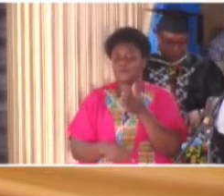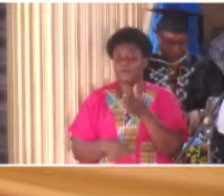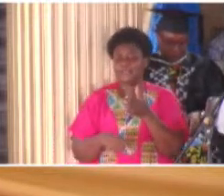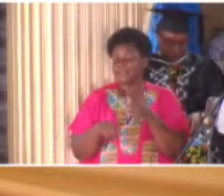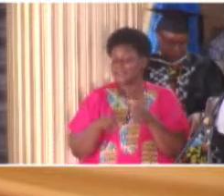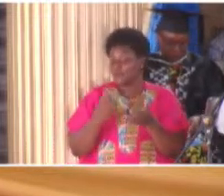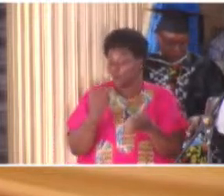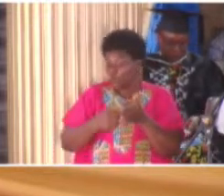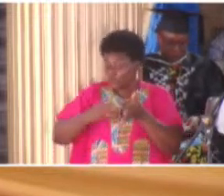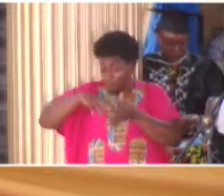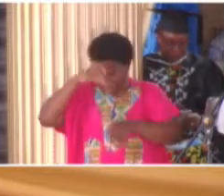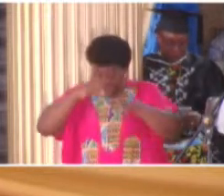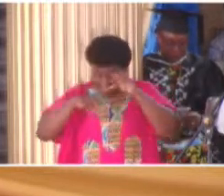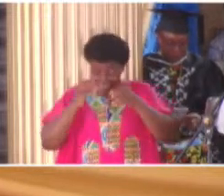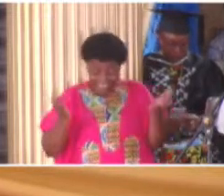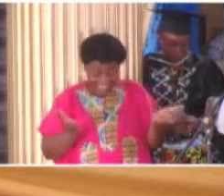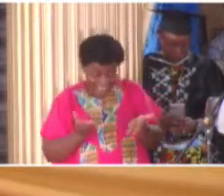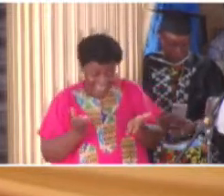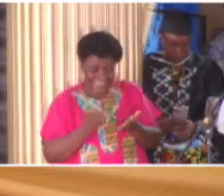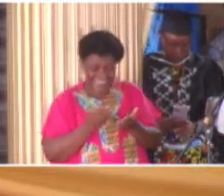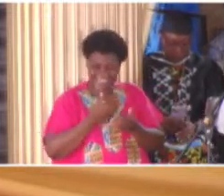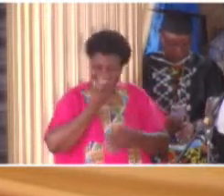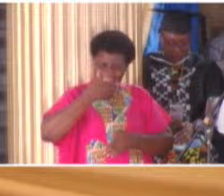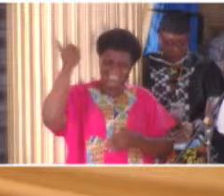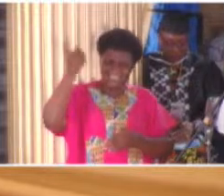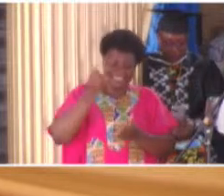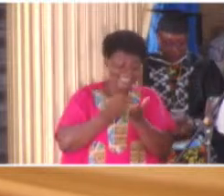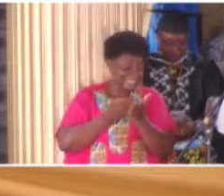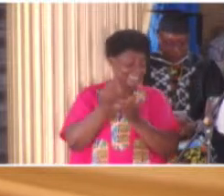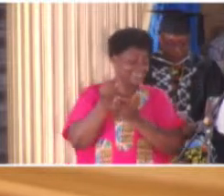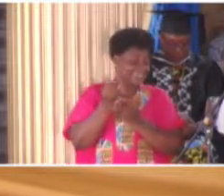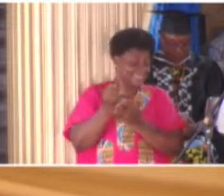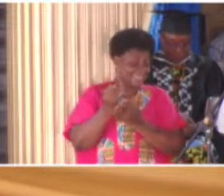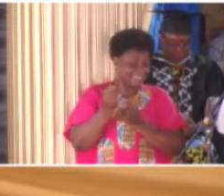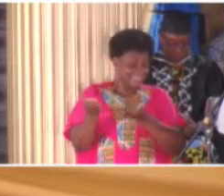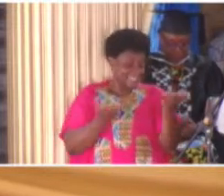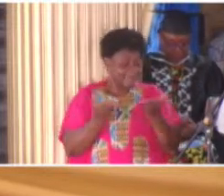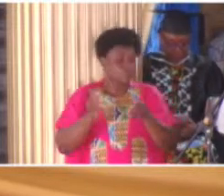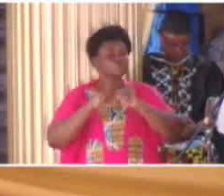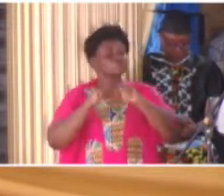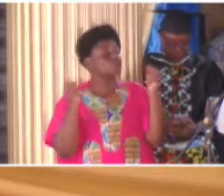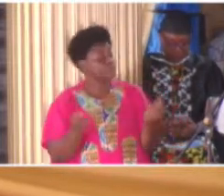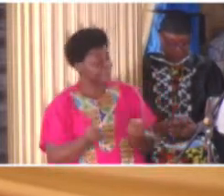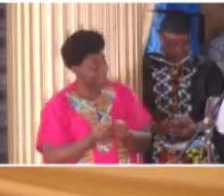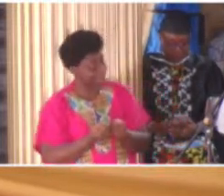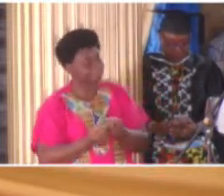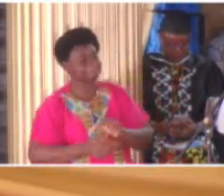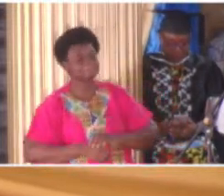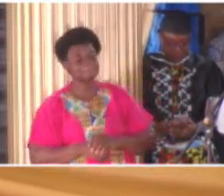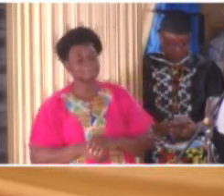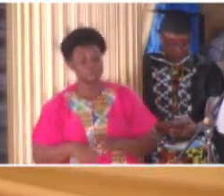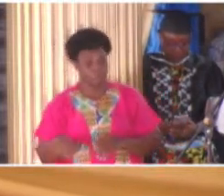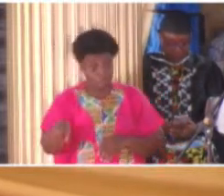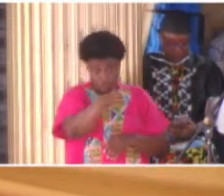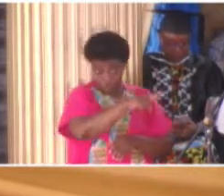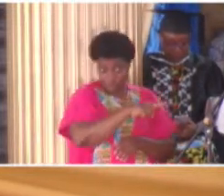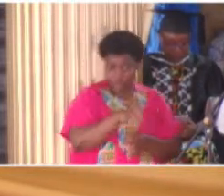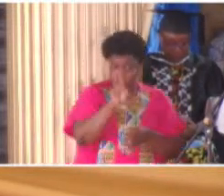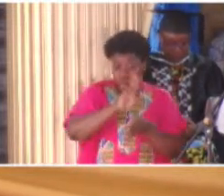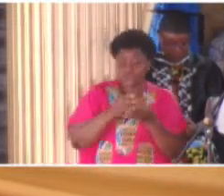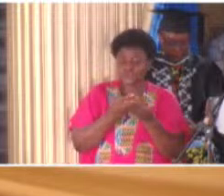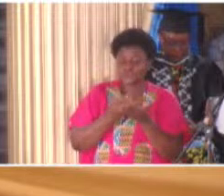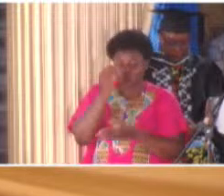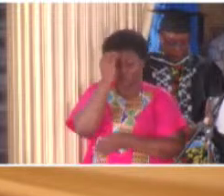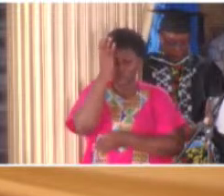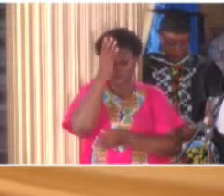values that we hold dear: excellence, integrity, and service to society. May you use the knowledge,